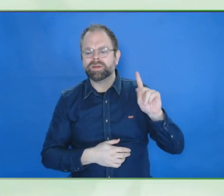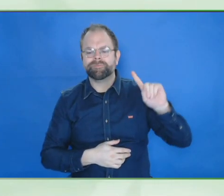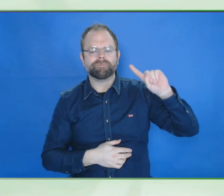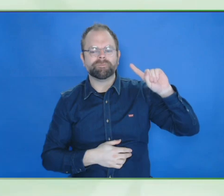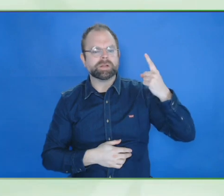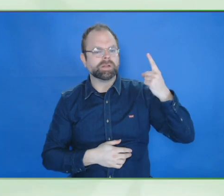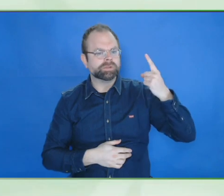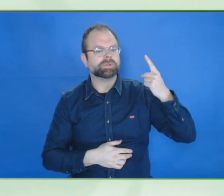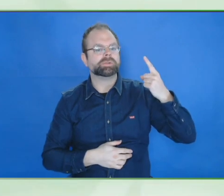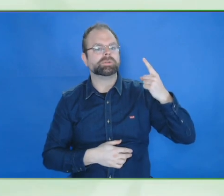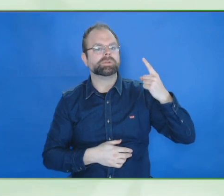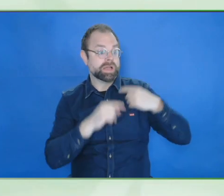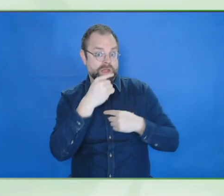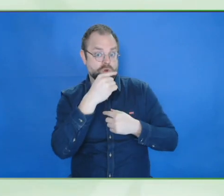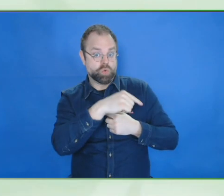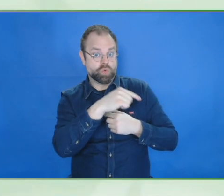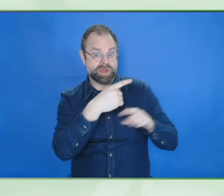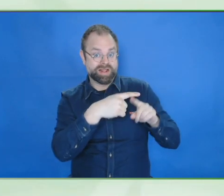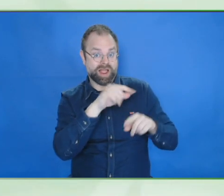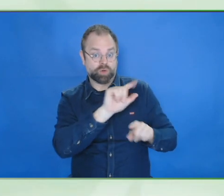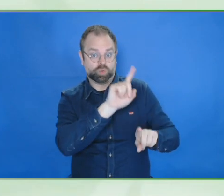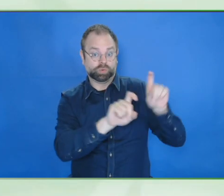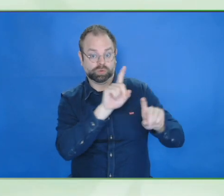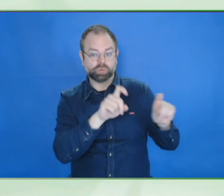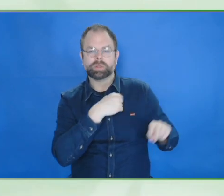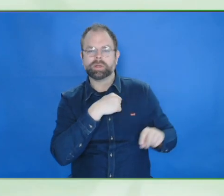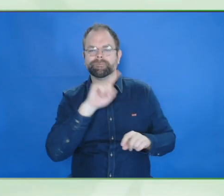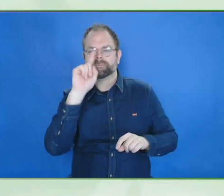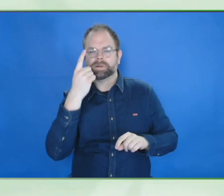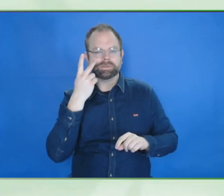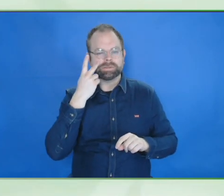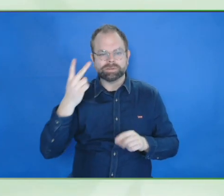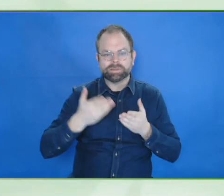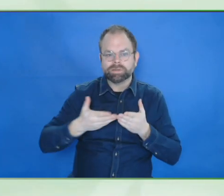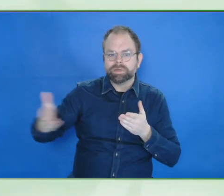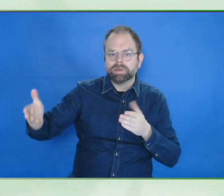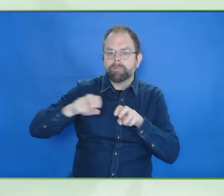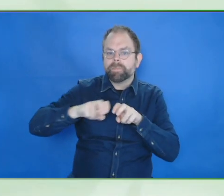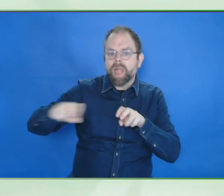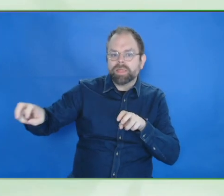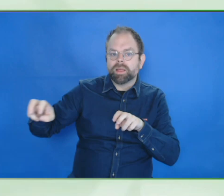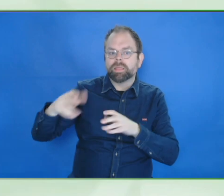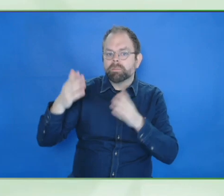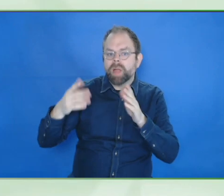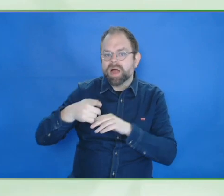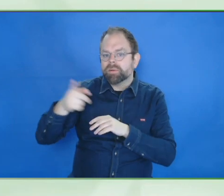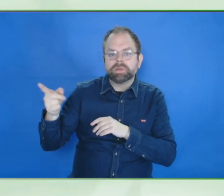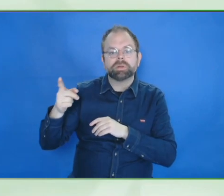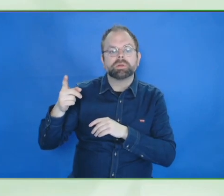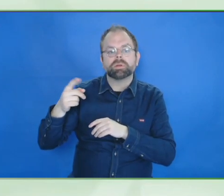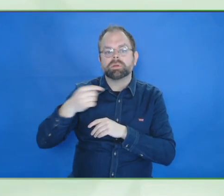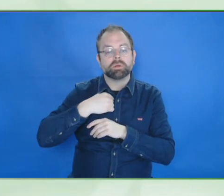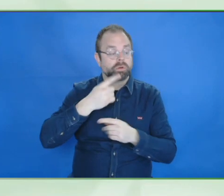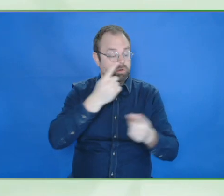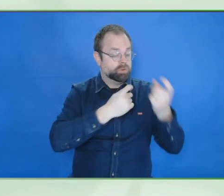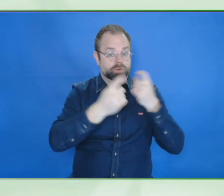How do you vet the entrepreneurs? How do you determine, before they even go through your quality process, that this is something that you want to